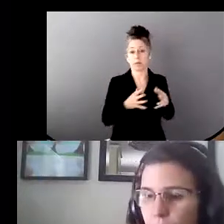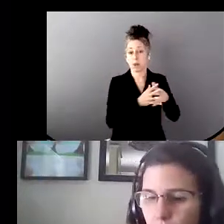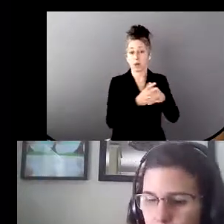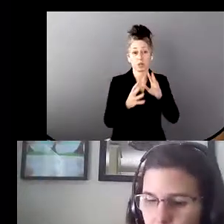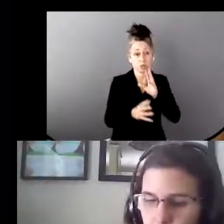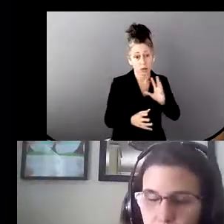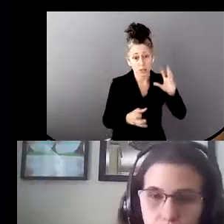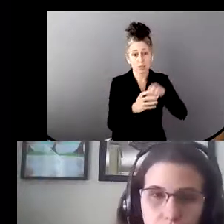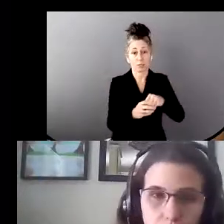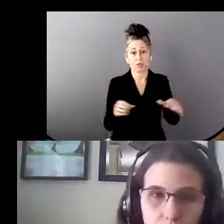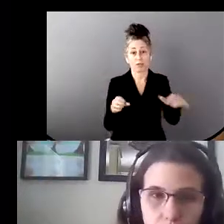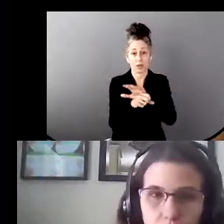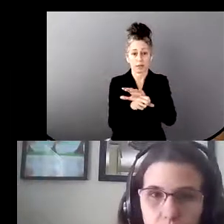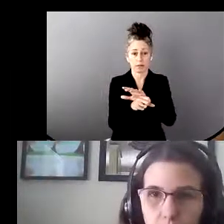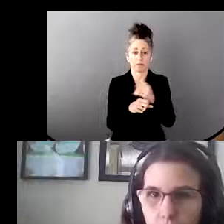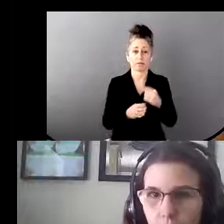of choice.